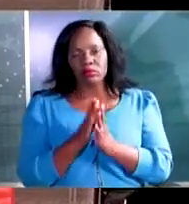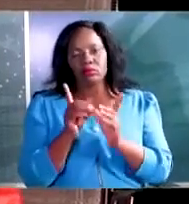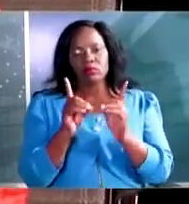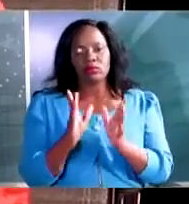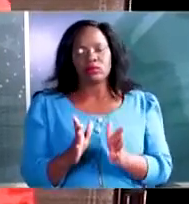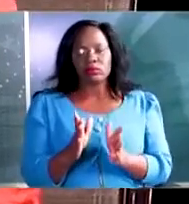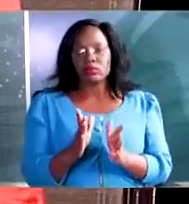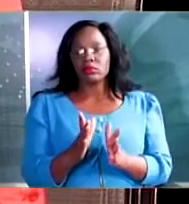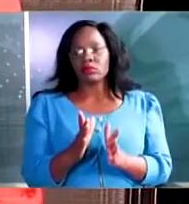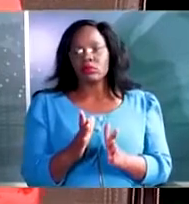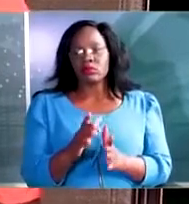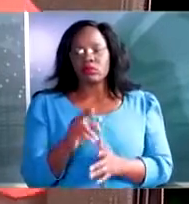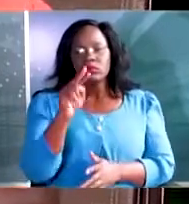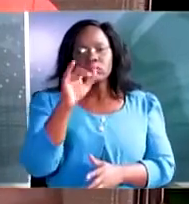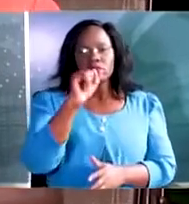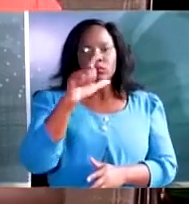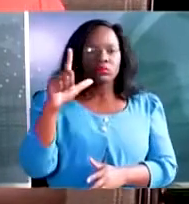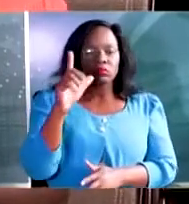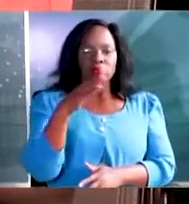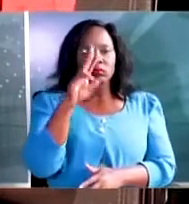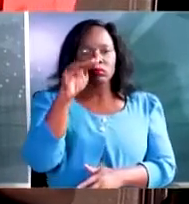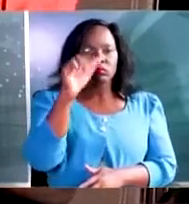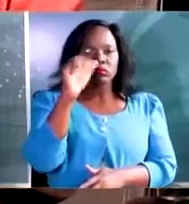director Neil McLeod